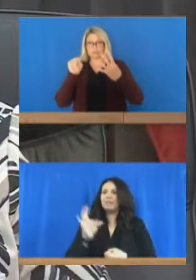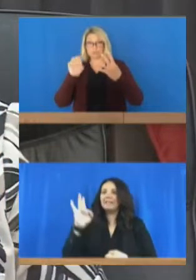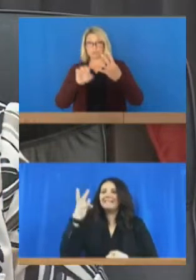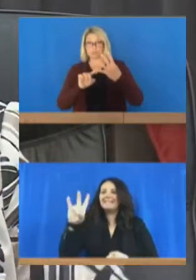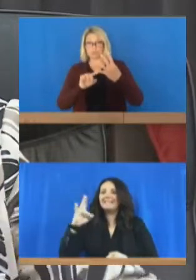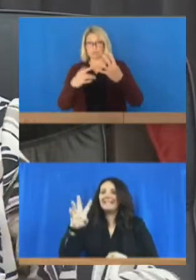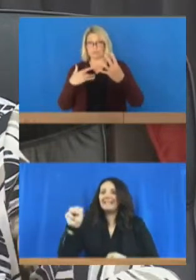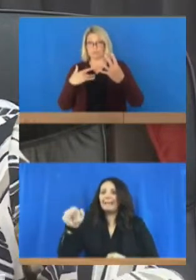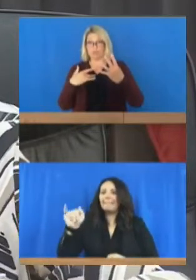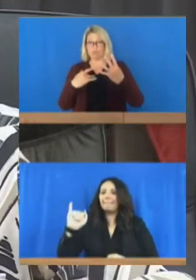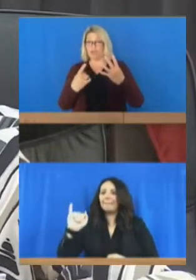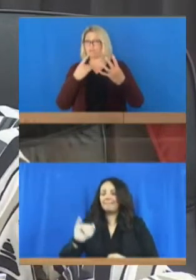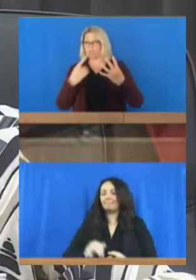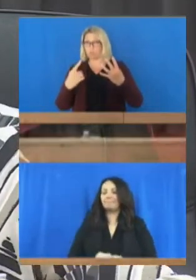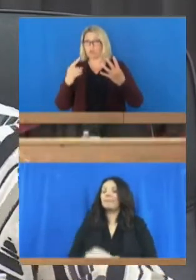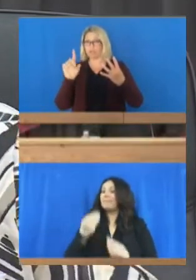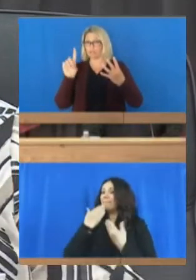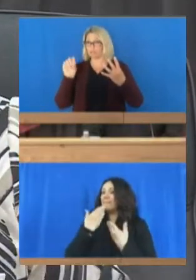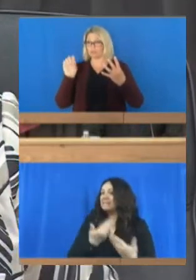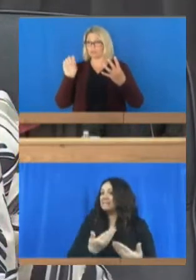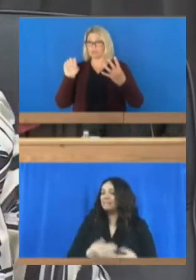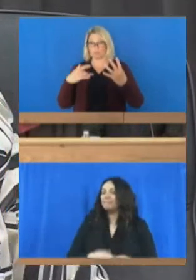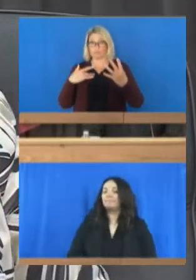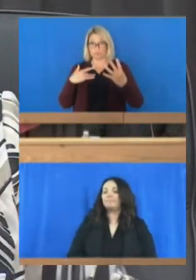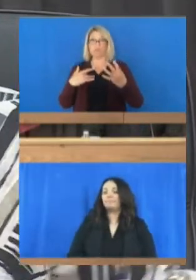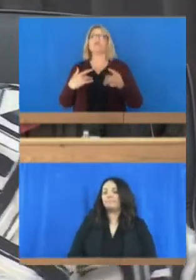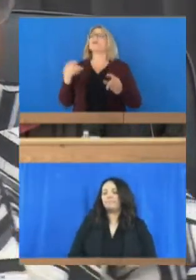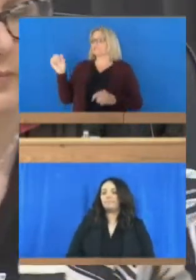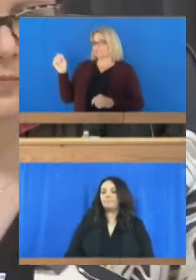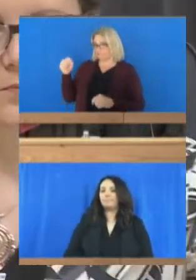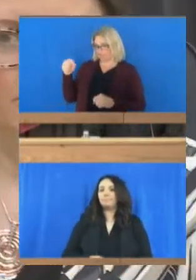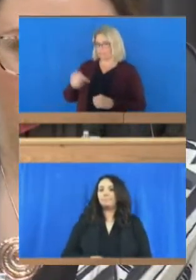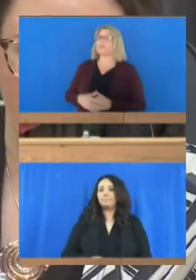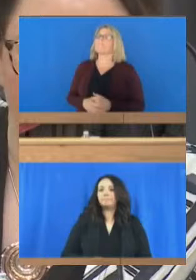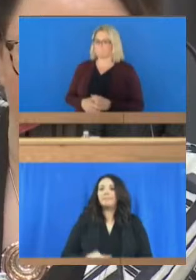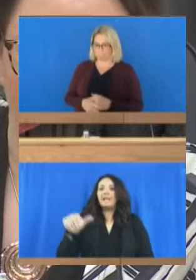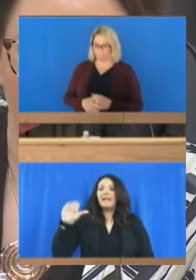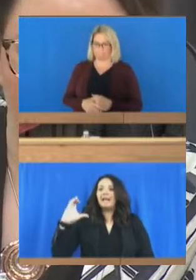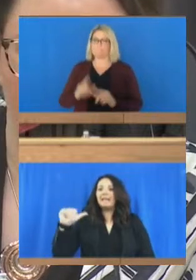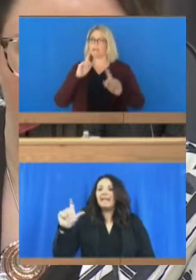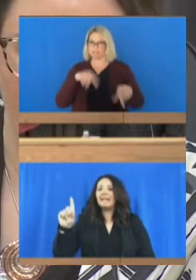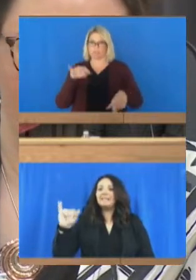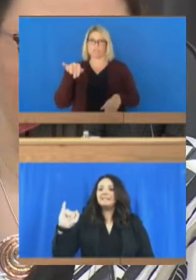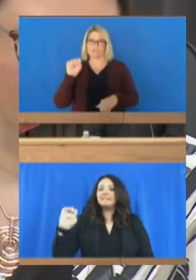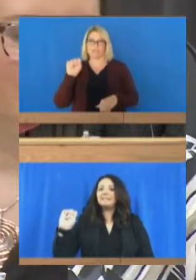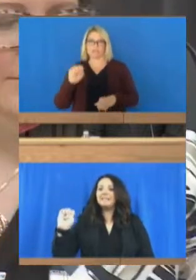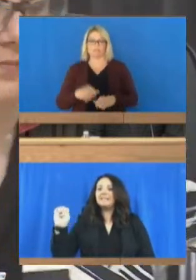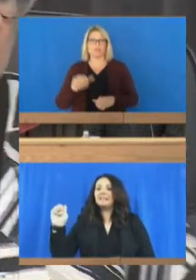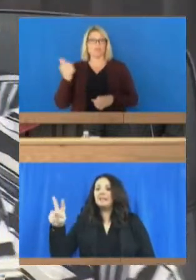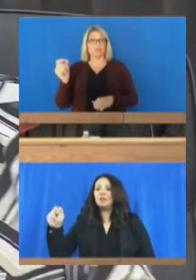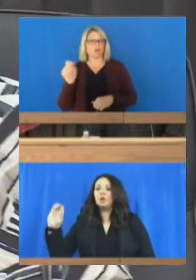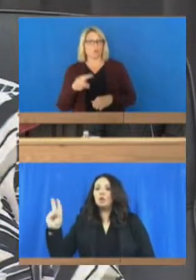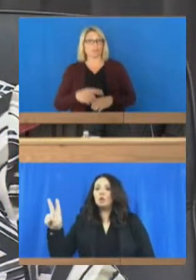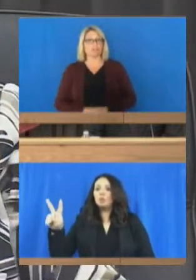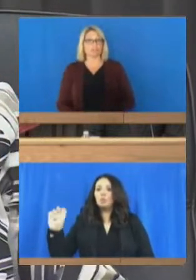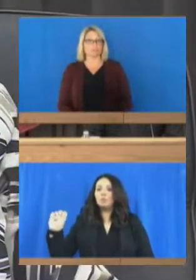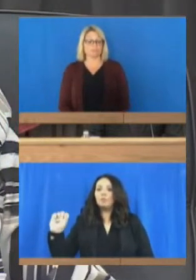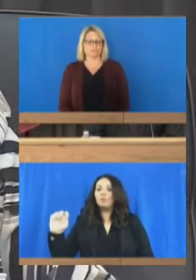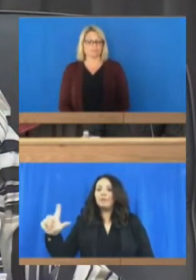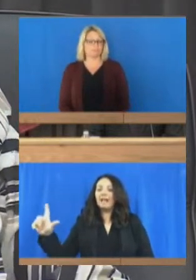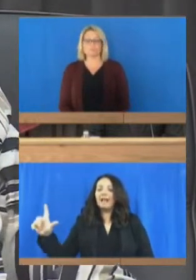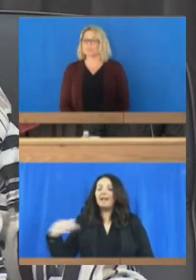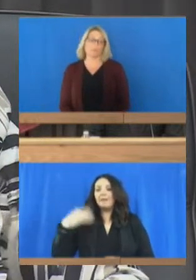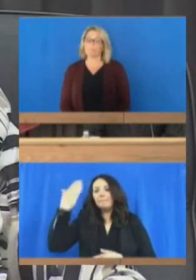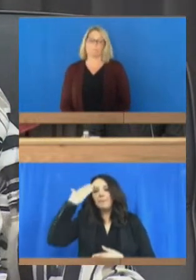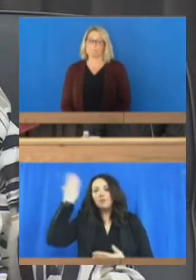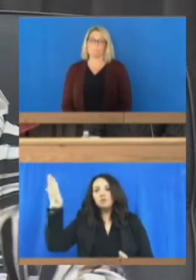may have been exposed at cannabis use is high, and also 2 different dates to self-isolate. I'm just wondering how it's